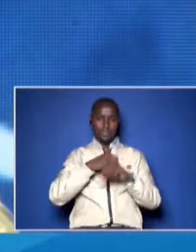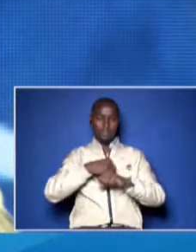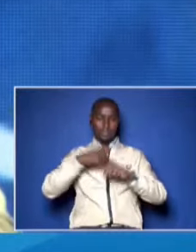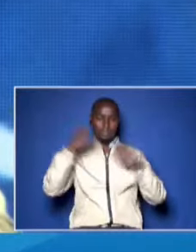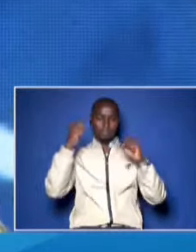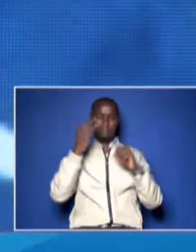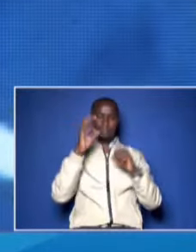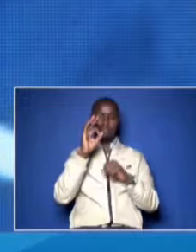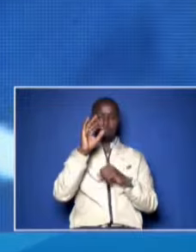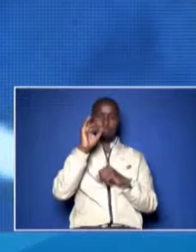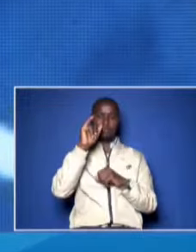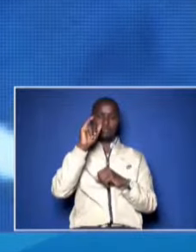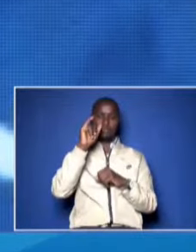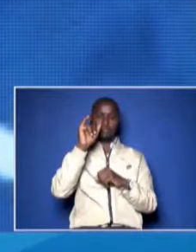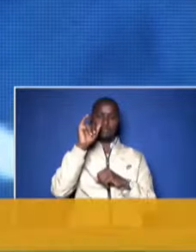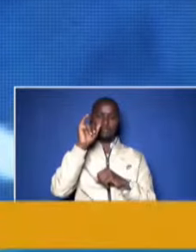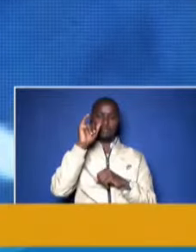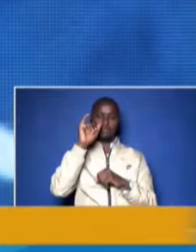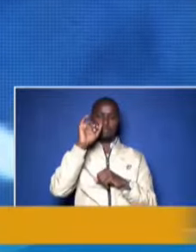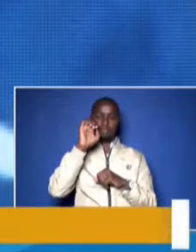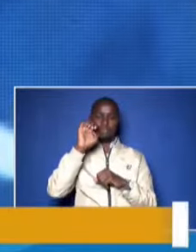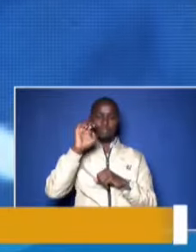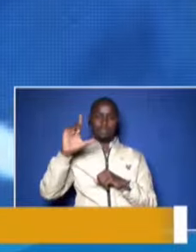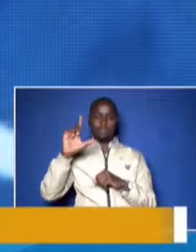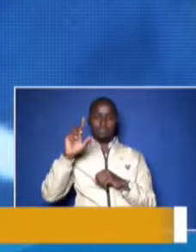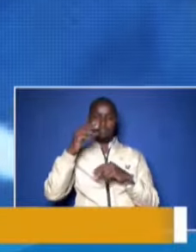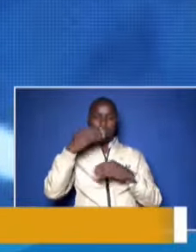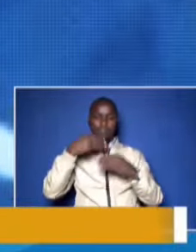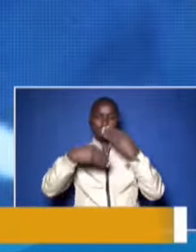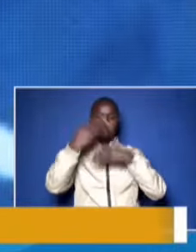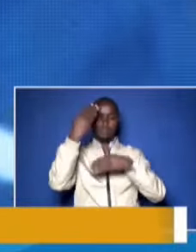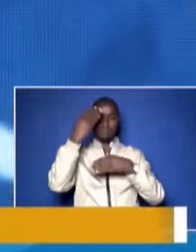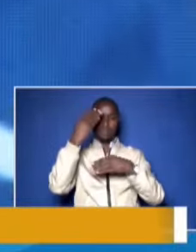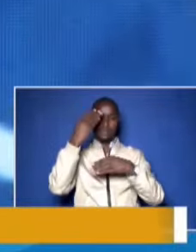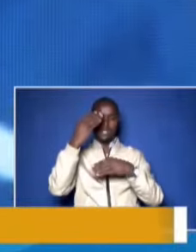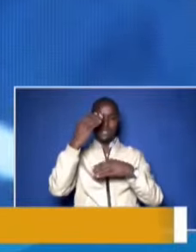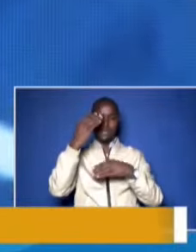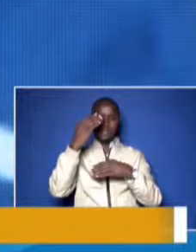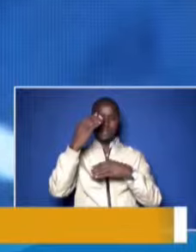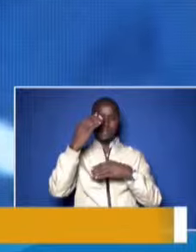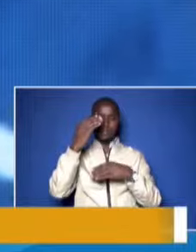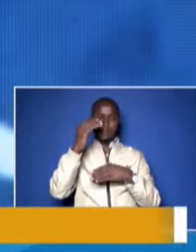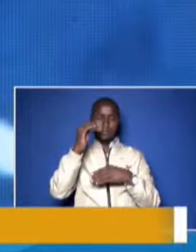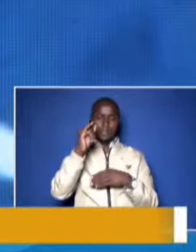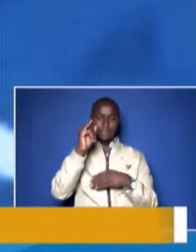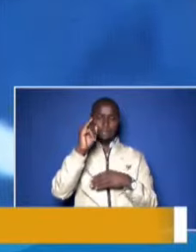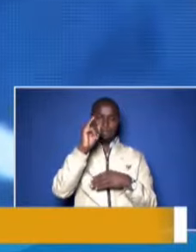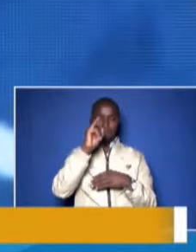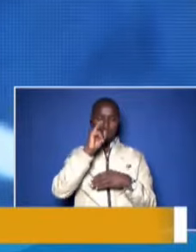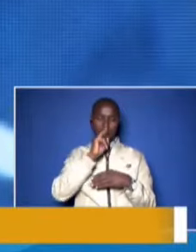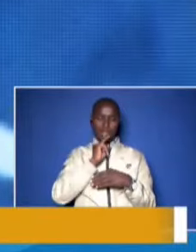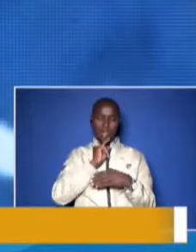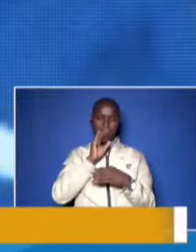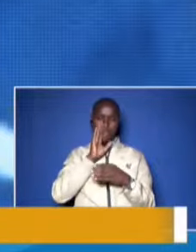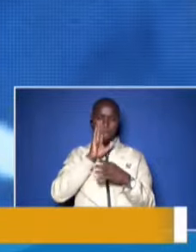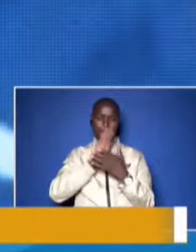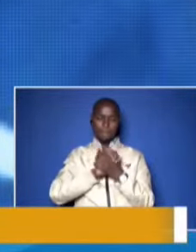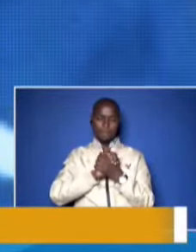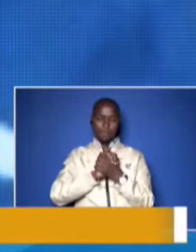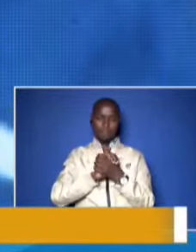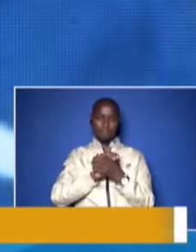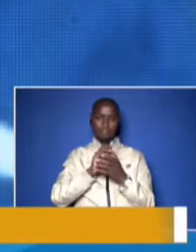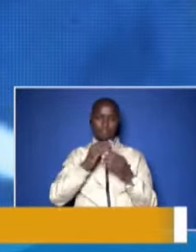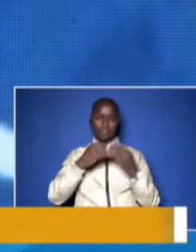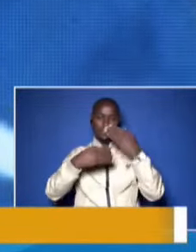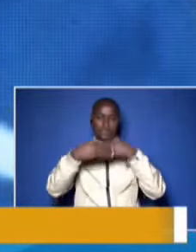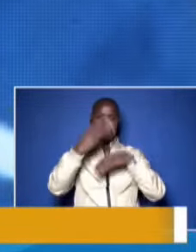University said these words I thoroughly believe in a university education for both men